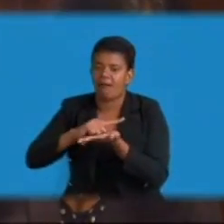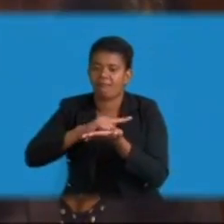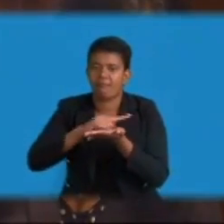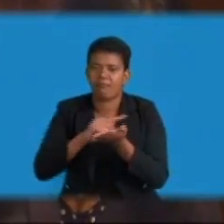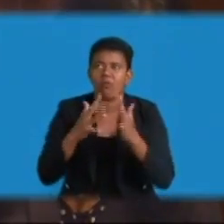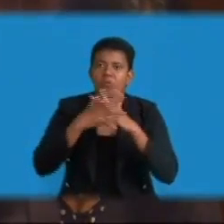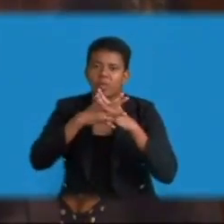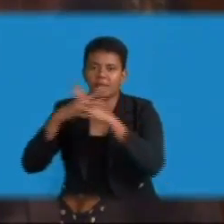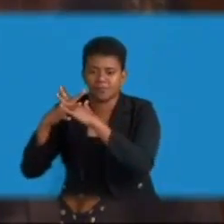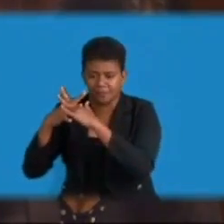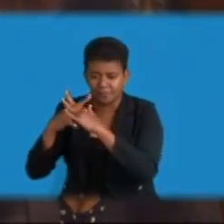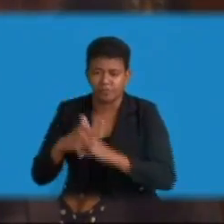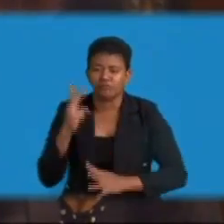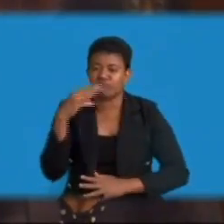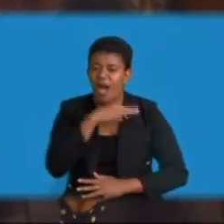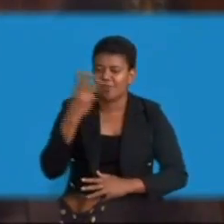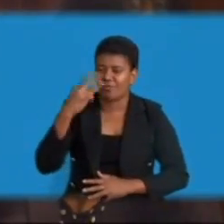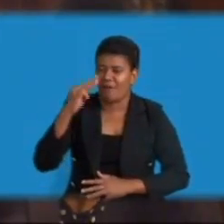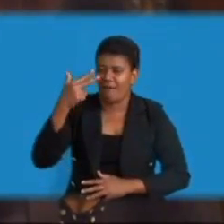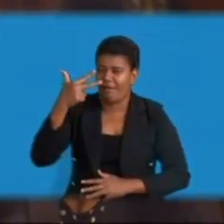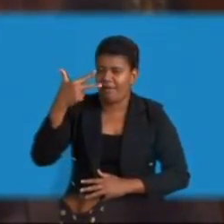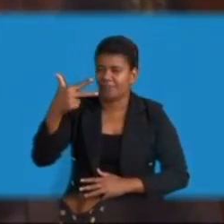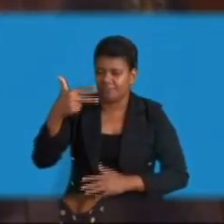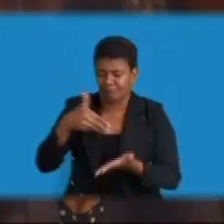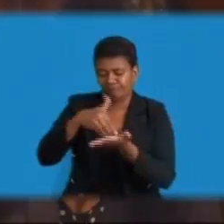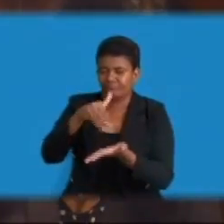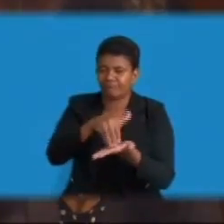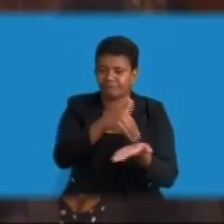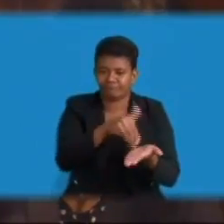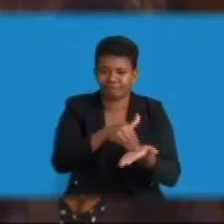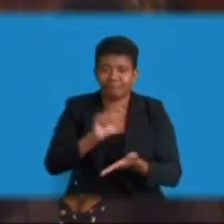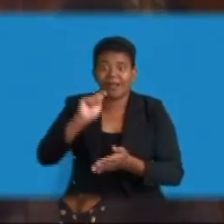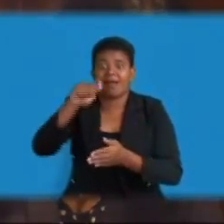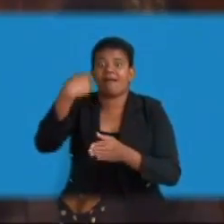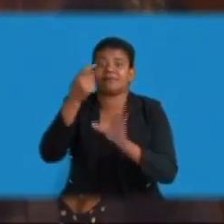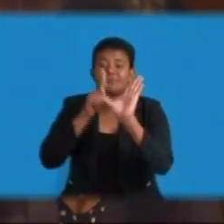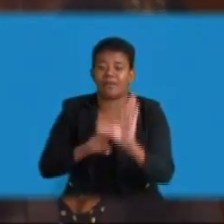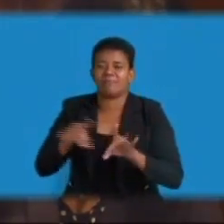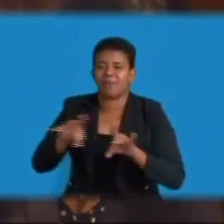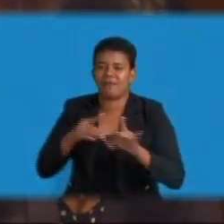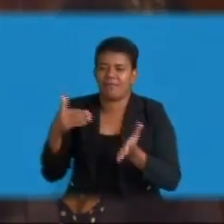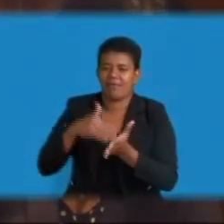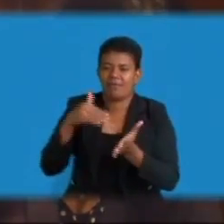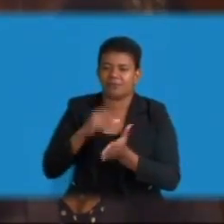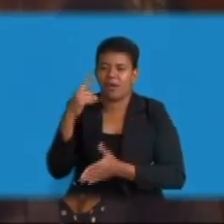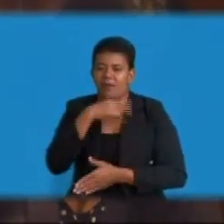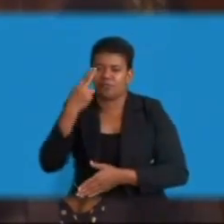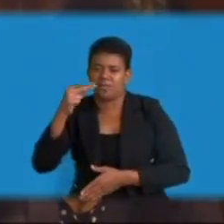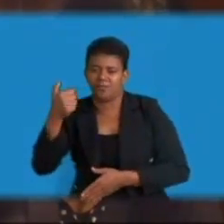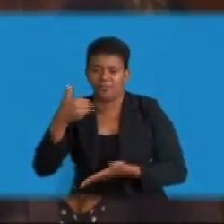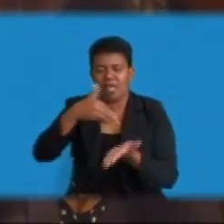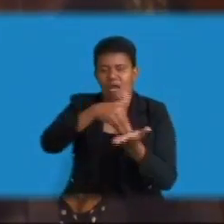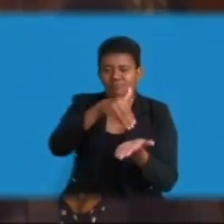Central, Eastern and Northern divisions. In the next financial year, Madam Speaker, the Ministry is planning to issue an additional 126 approval notices